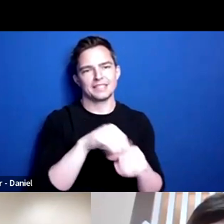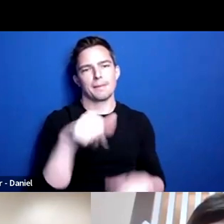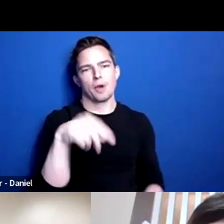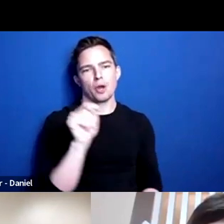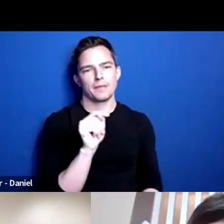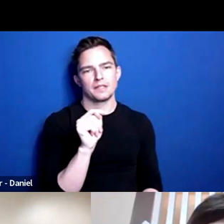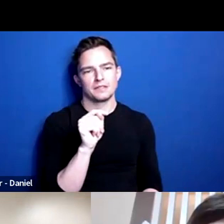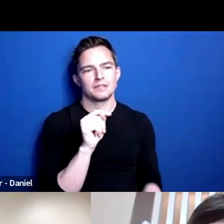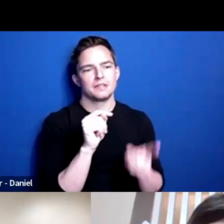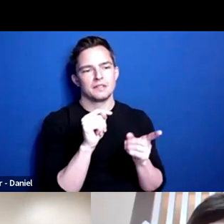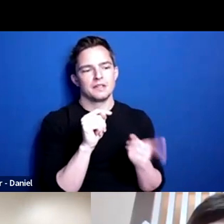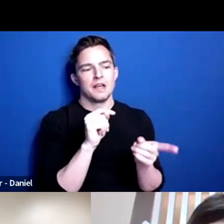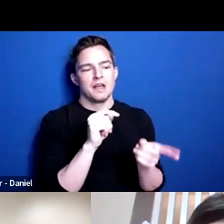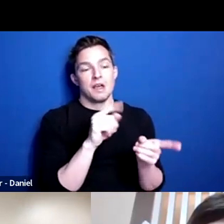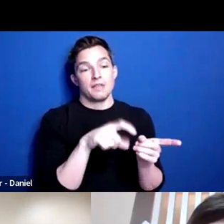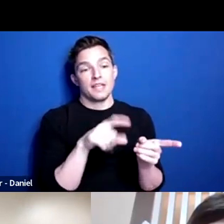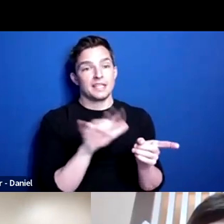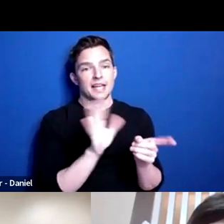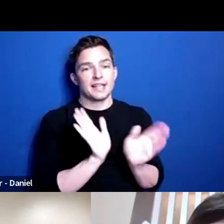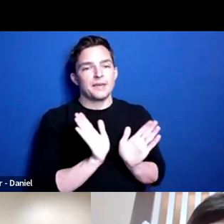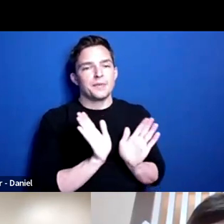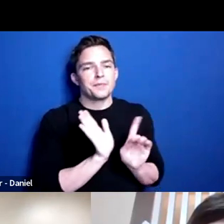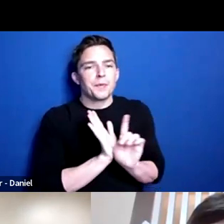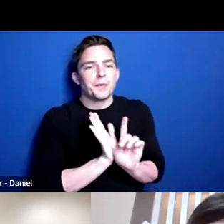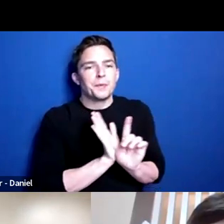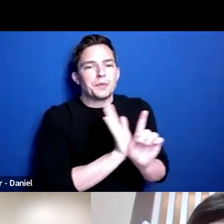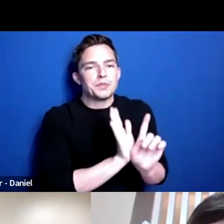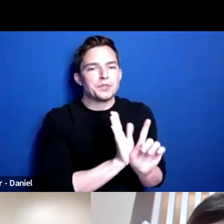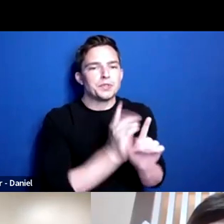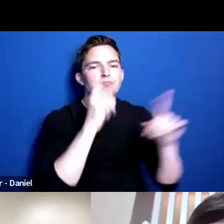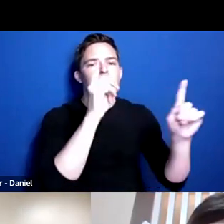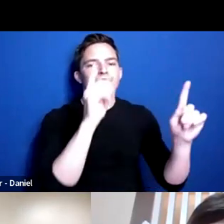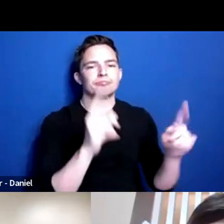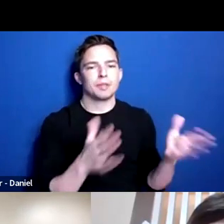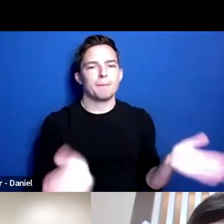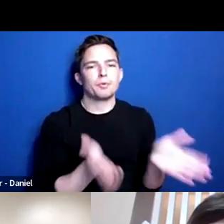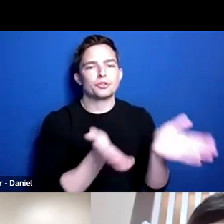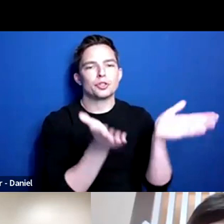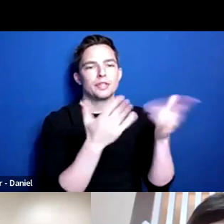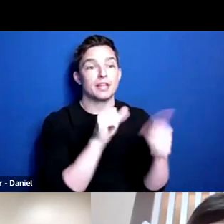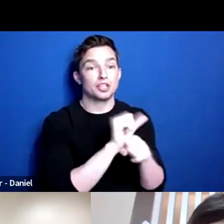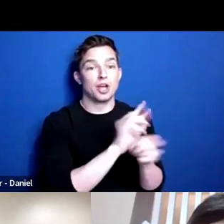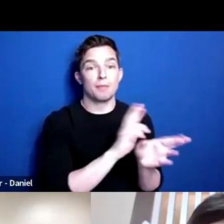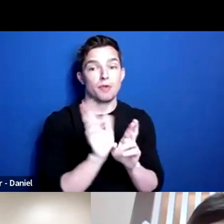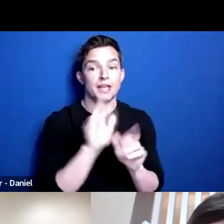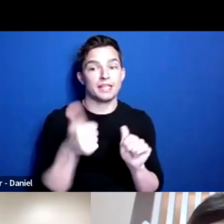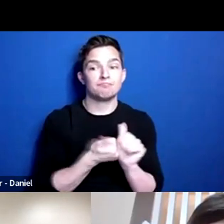They needed that push, that booster. They had a job lined up. They